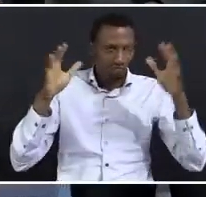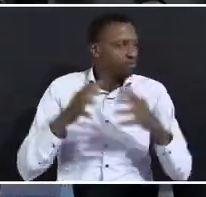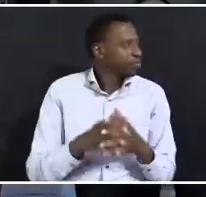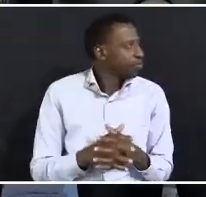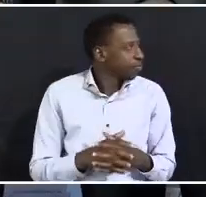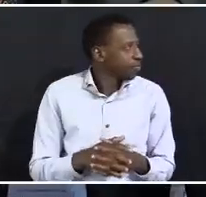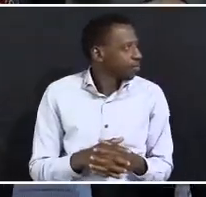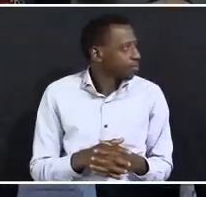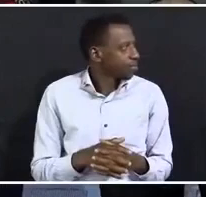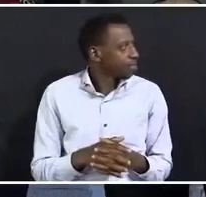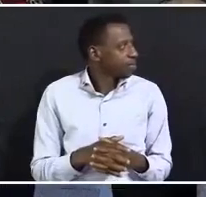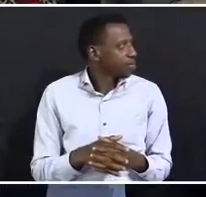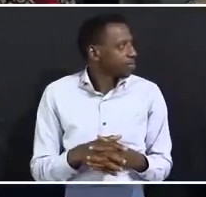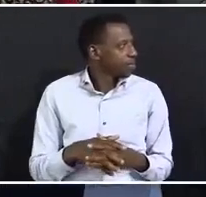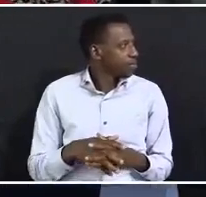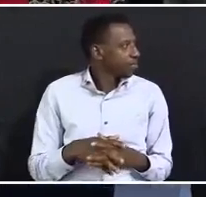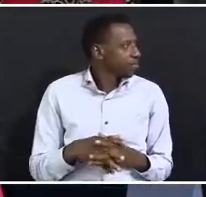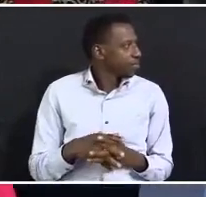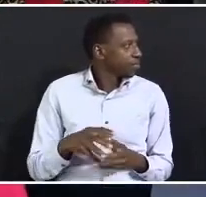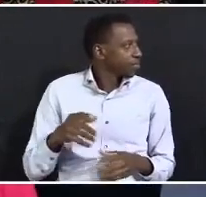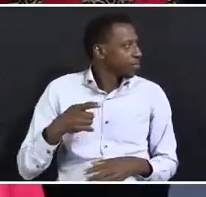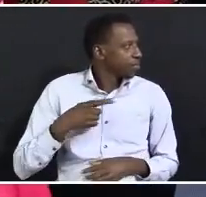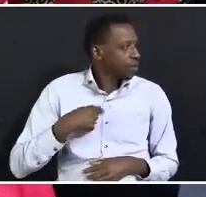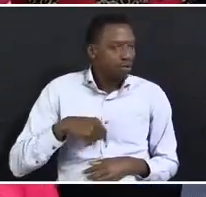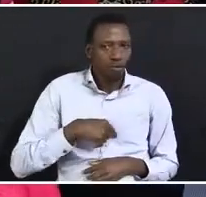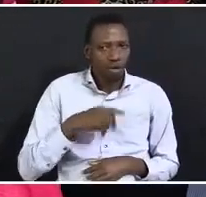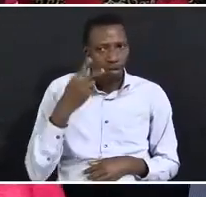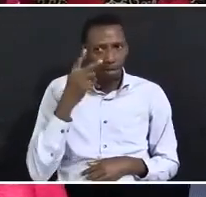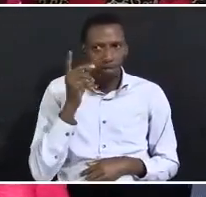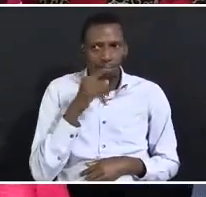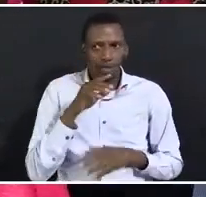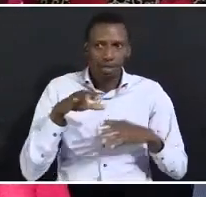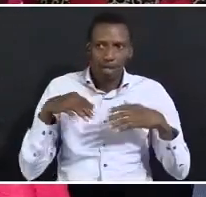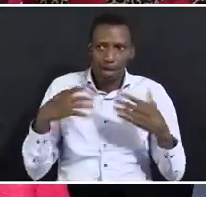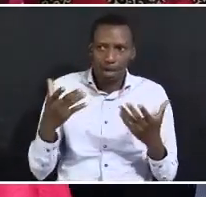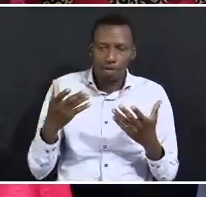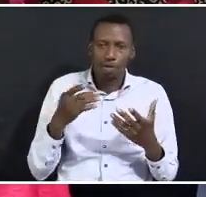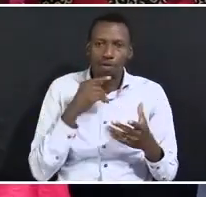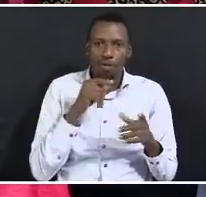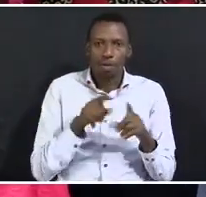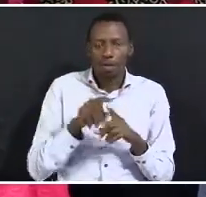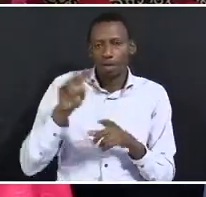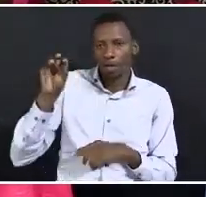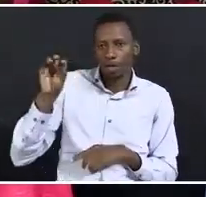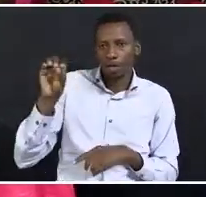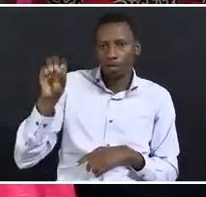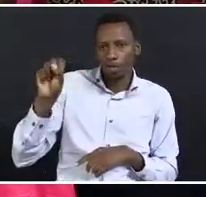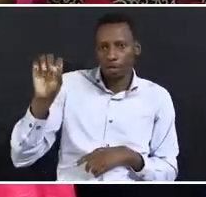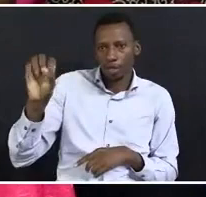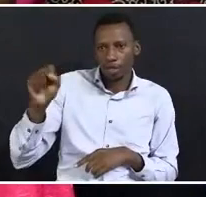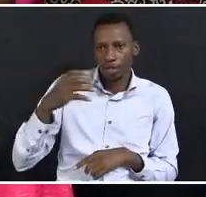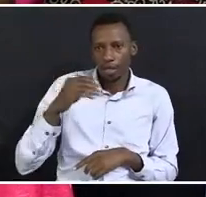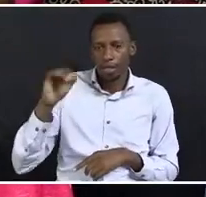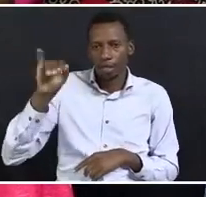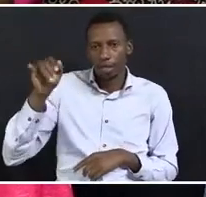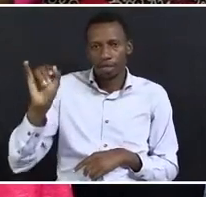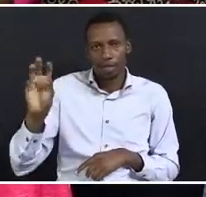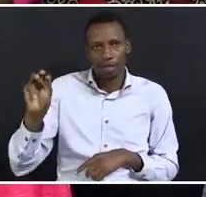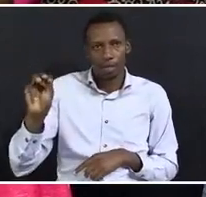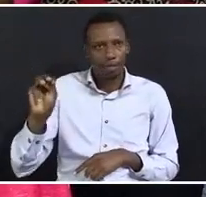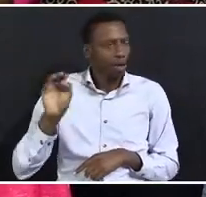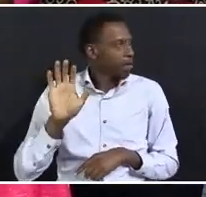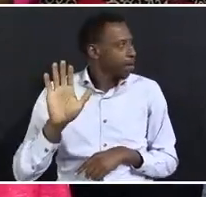We have seen how Brother Moses and Brother Jim conduct their affairs. We believe that these